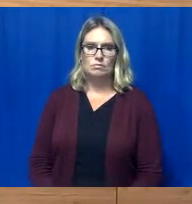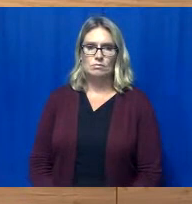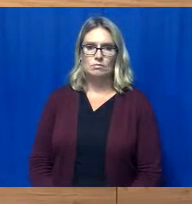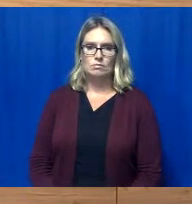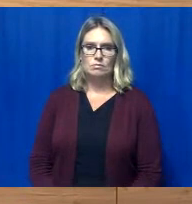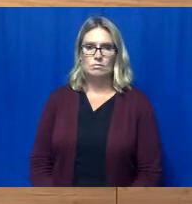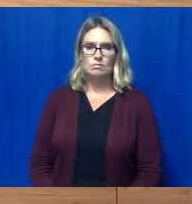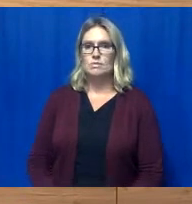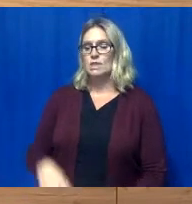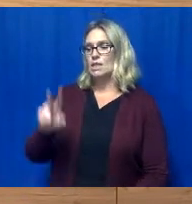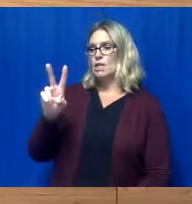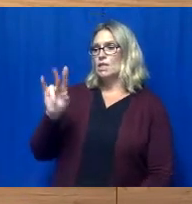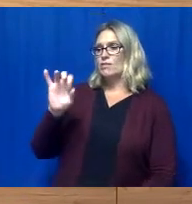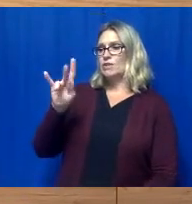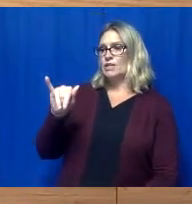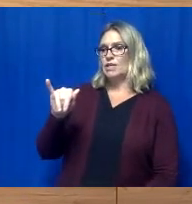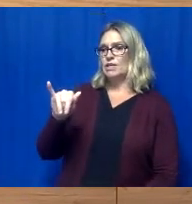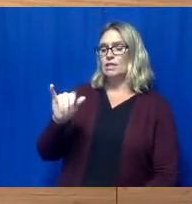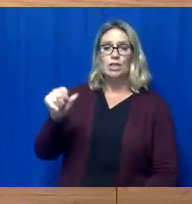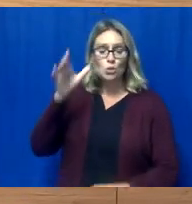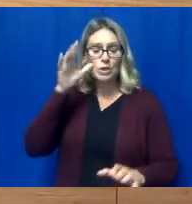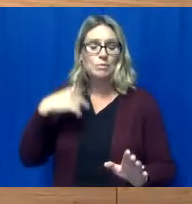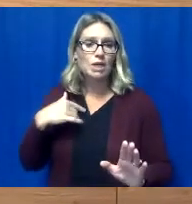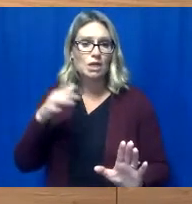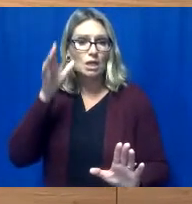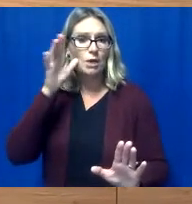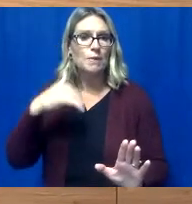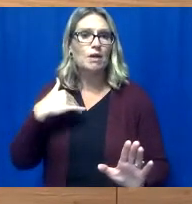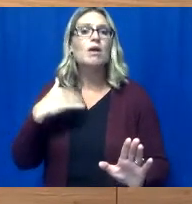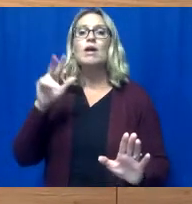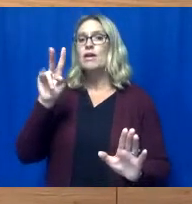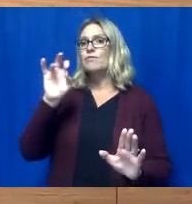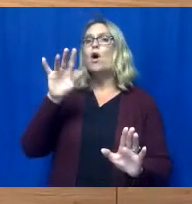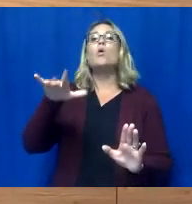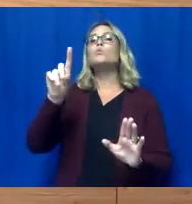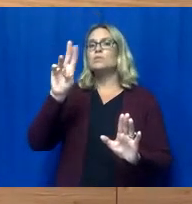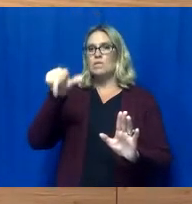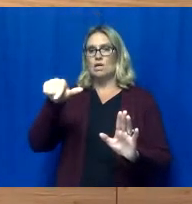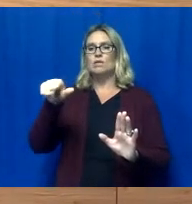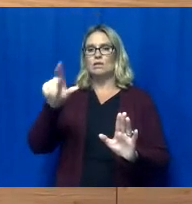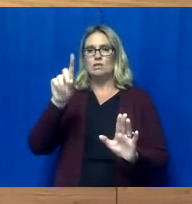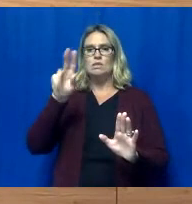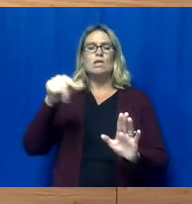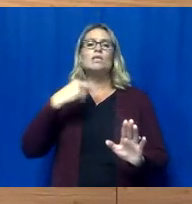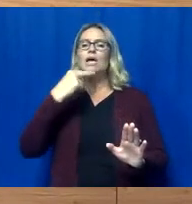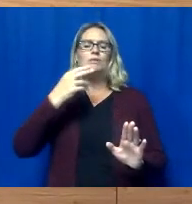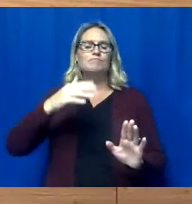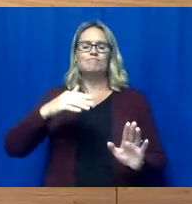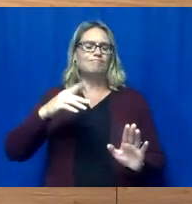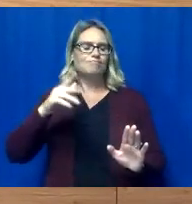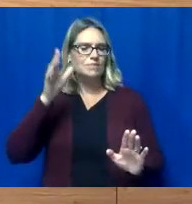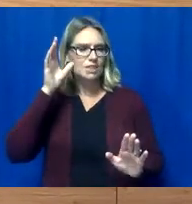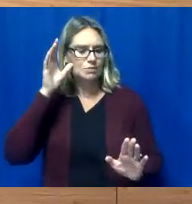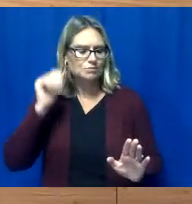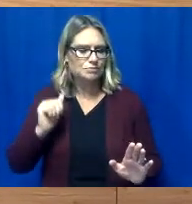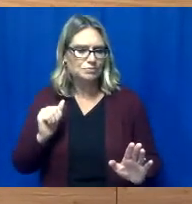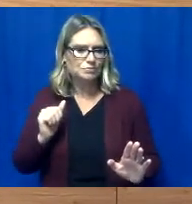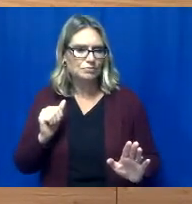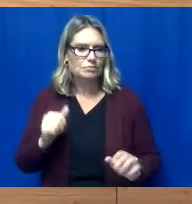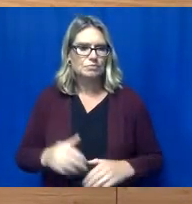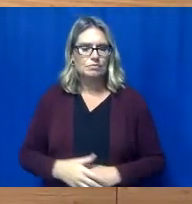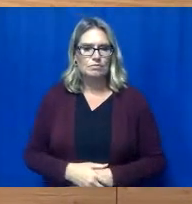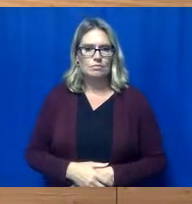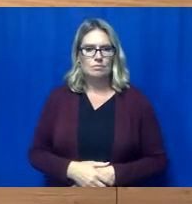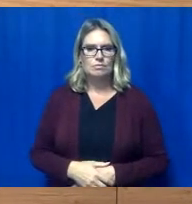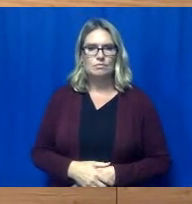Vicki Hogarth, CHCO. Can you hear me? Oh, hang on, Vicki. Yes, Doug, a little louder, please. Yes,